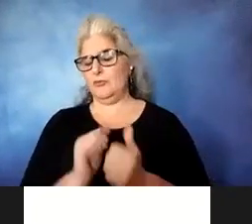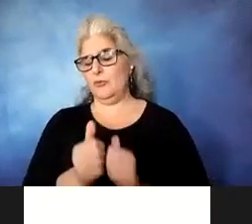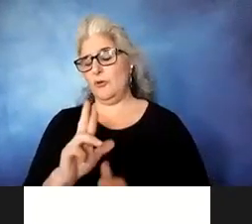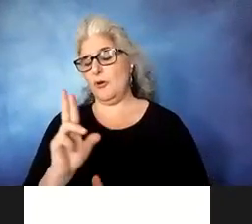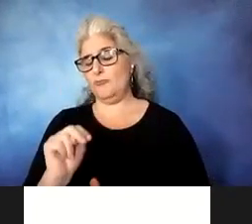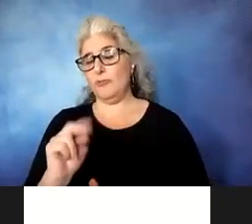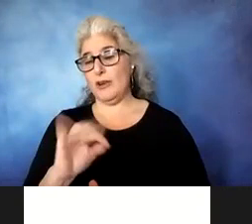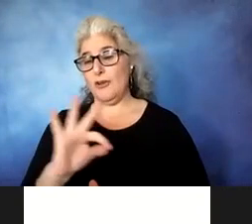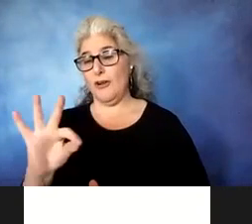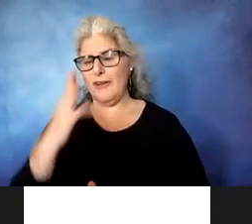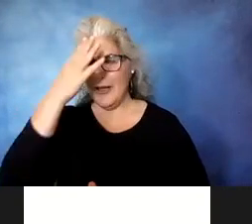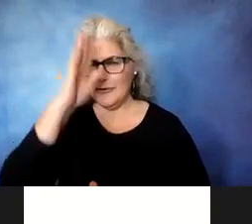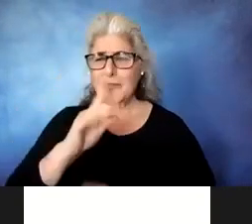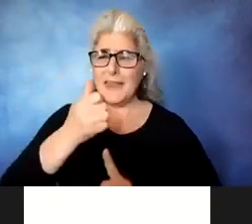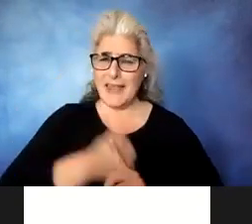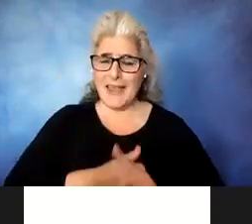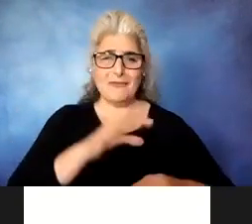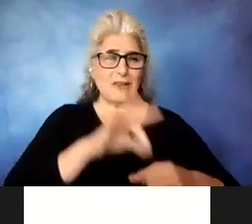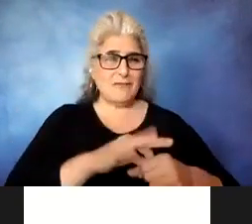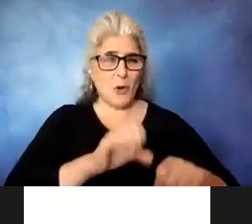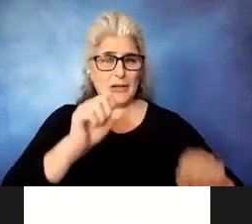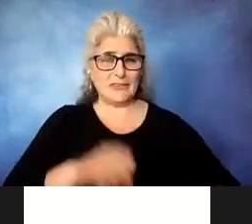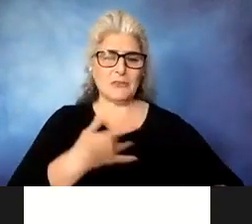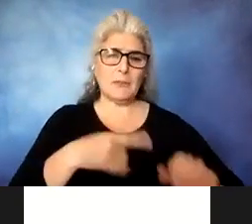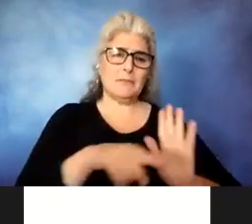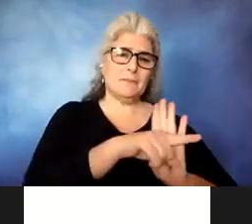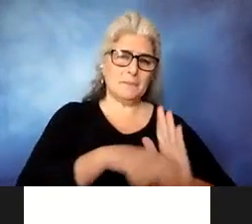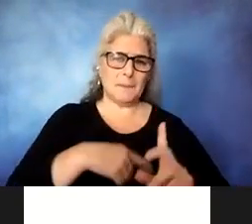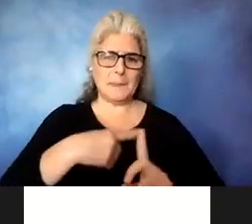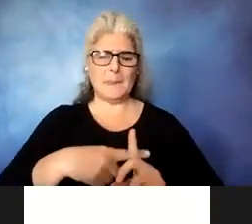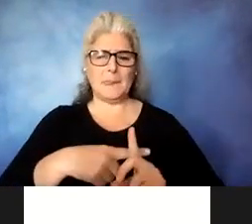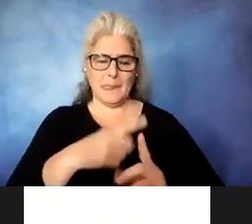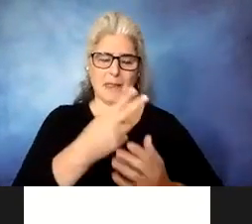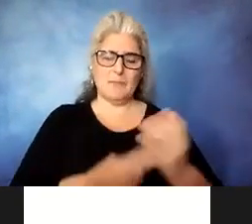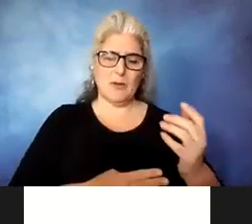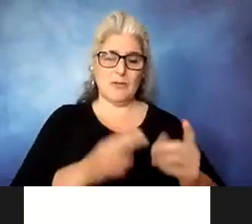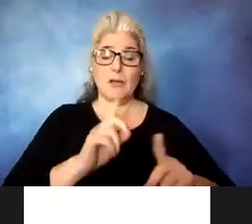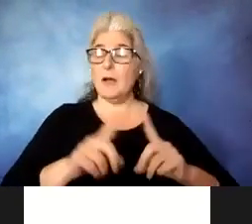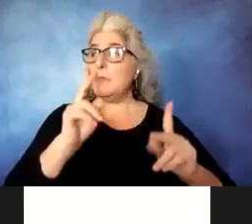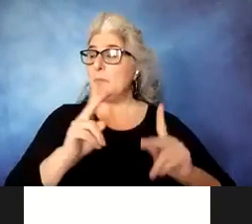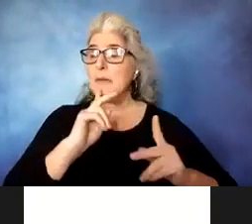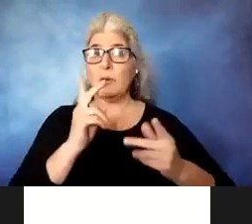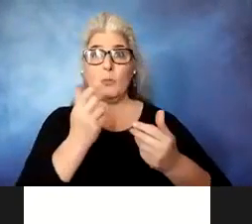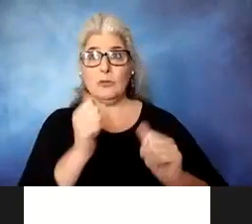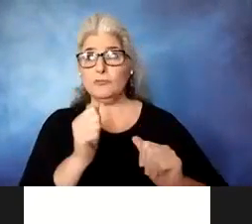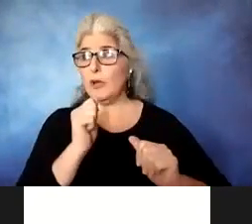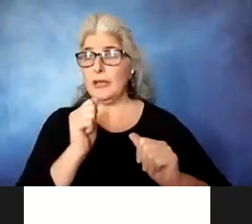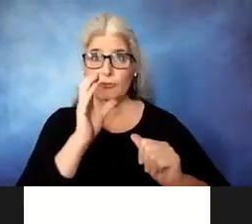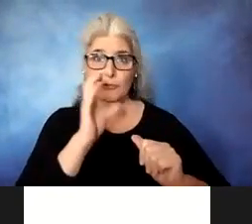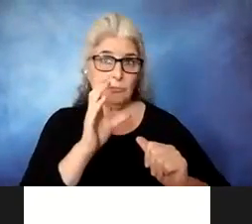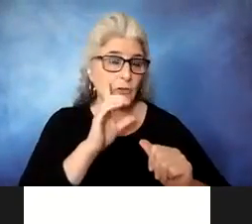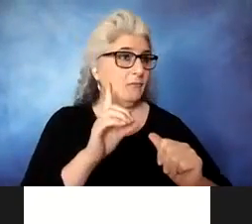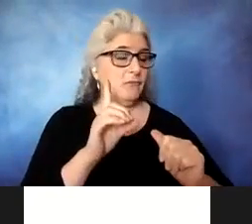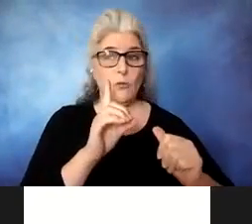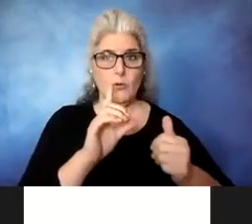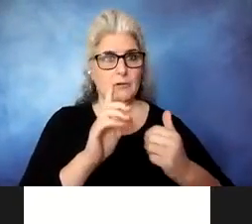to every electoral system. So these were just some of the drawbacks that were identified by advocates looking to implement ranked choice voting.